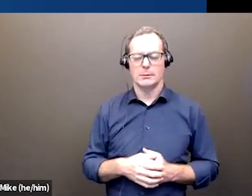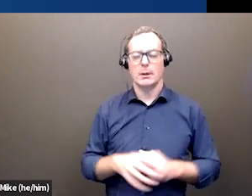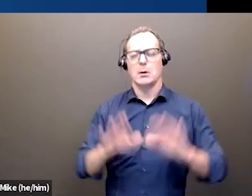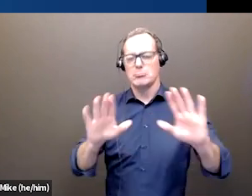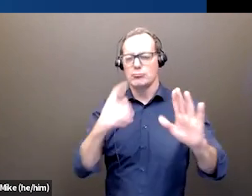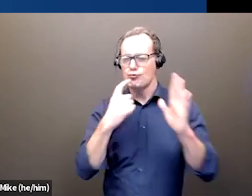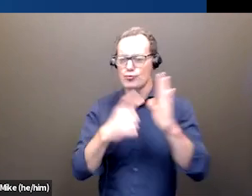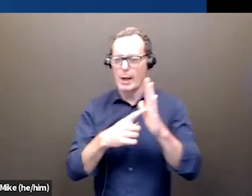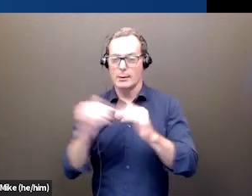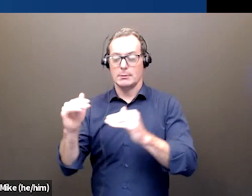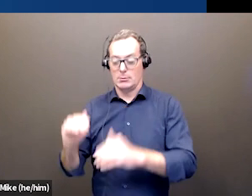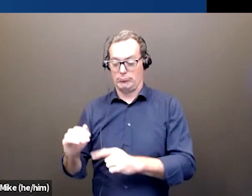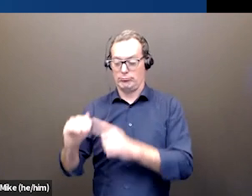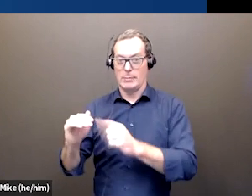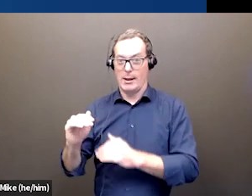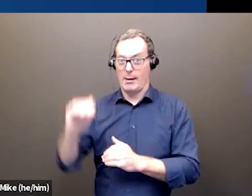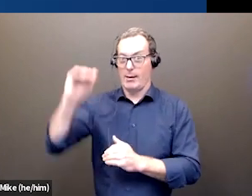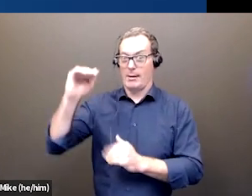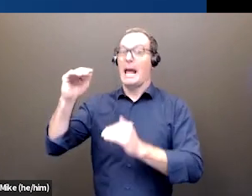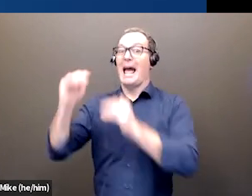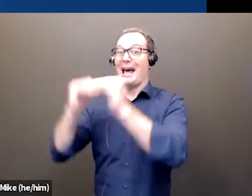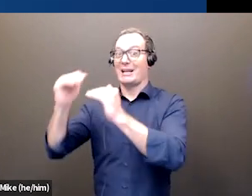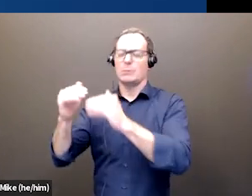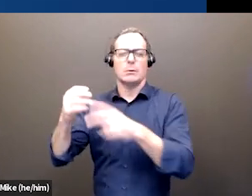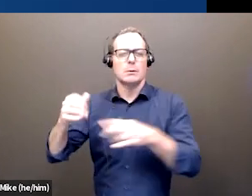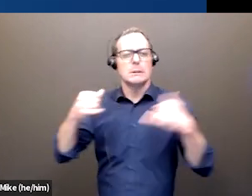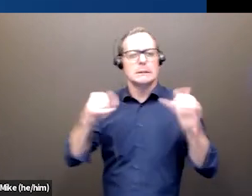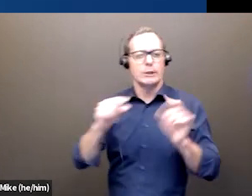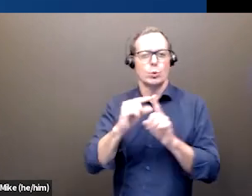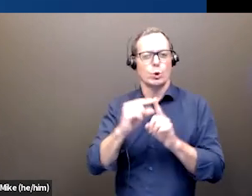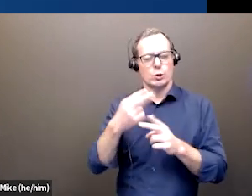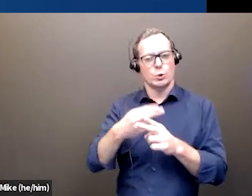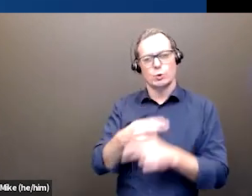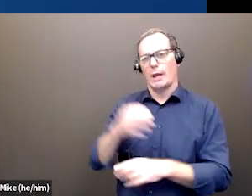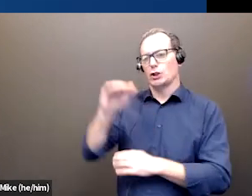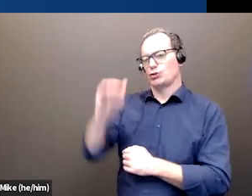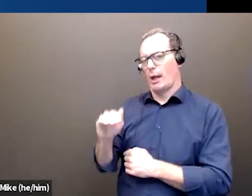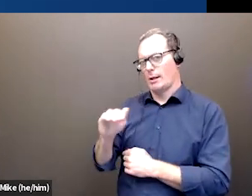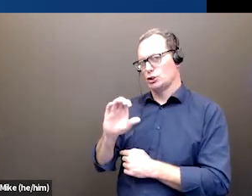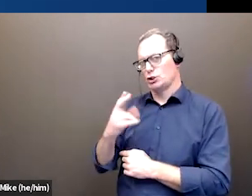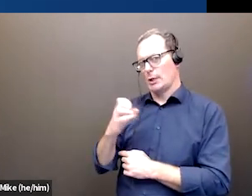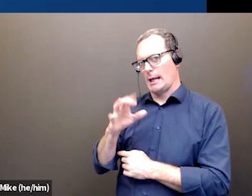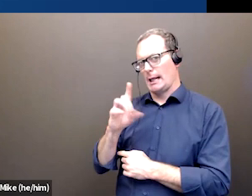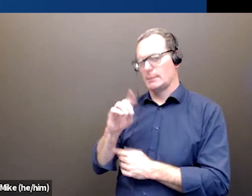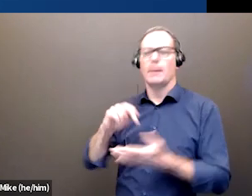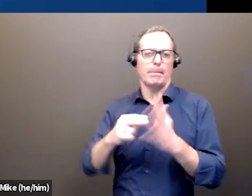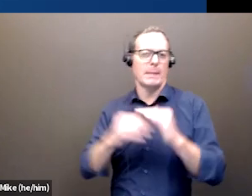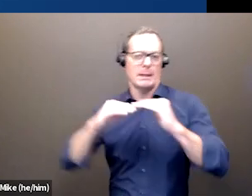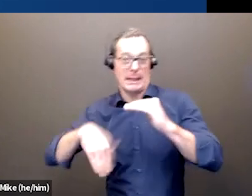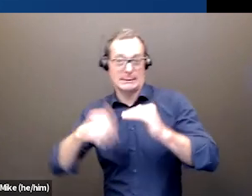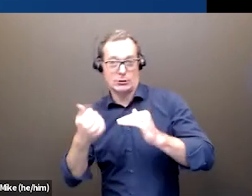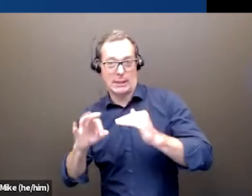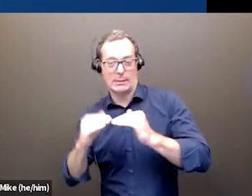children are adults, for the sake of ease while speaking, I'm going to use the word child to mean both adult and